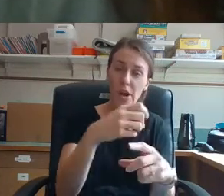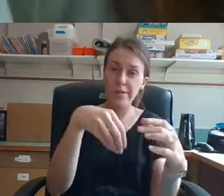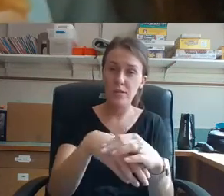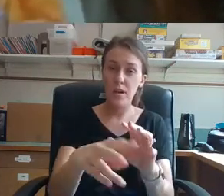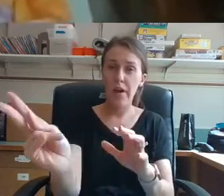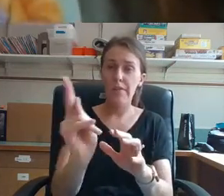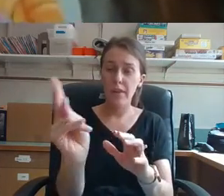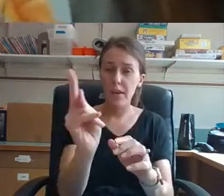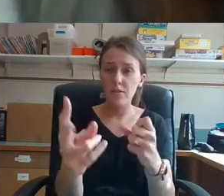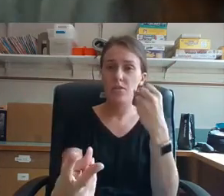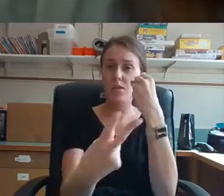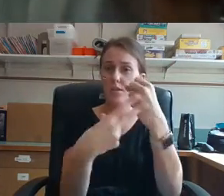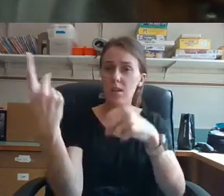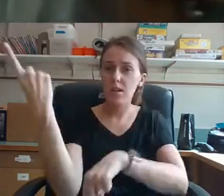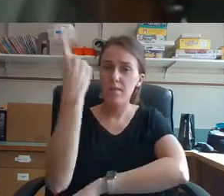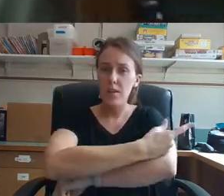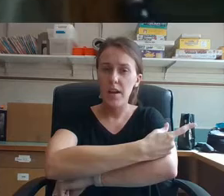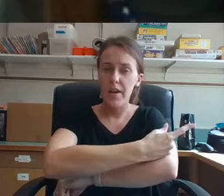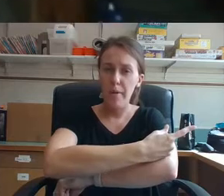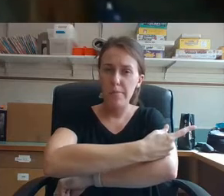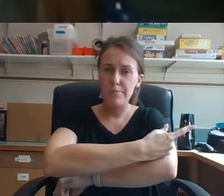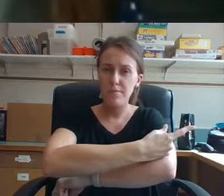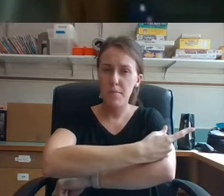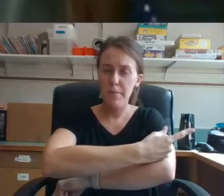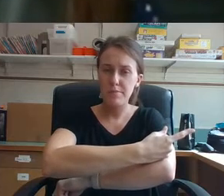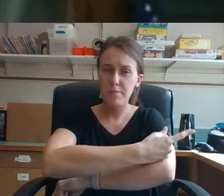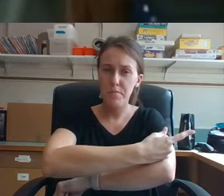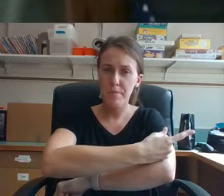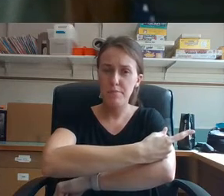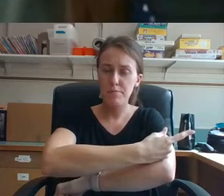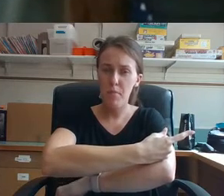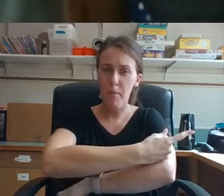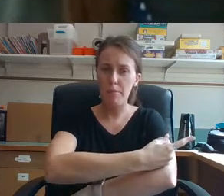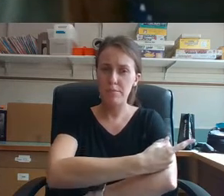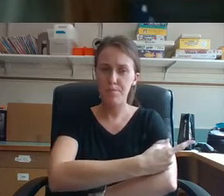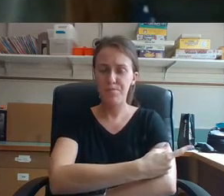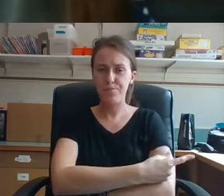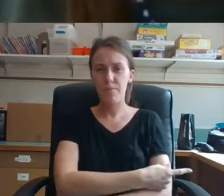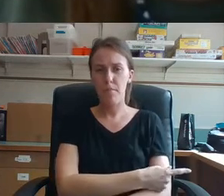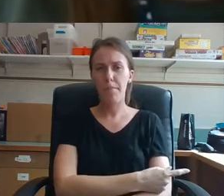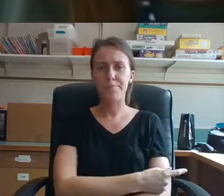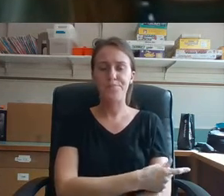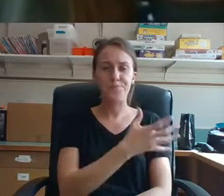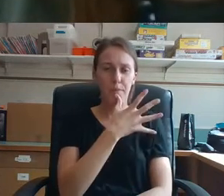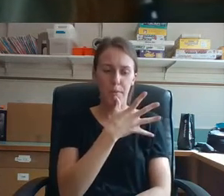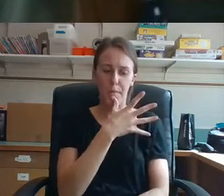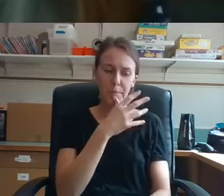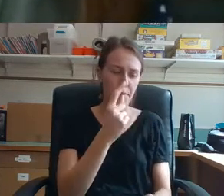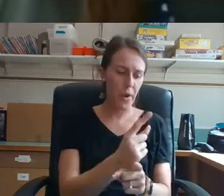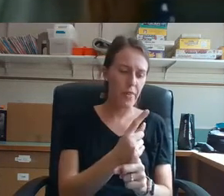was very dark in there. The brother looked at Little Red Riding Hood. I knew you wouldn't